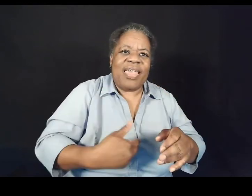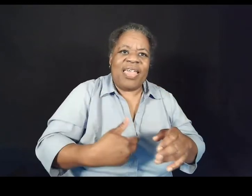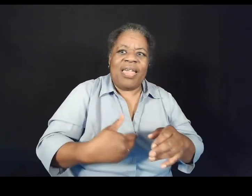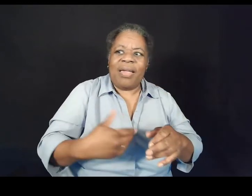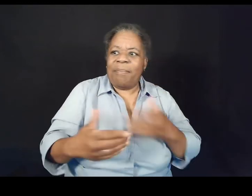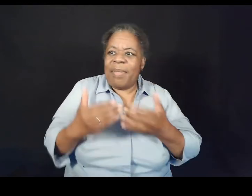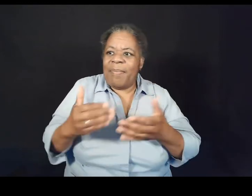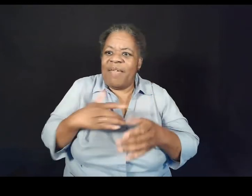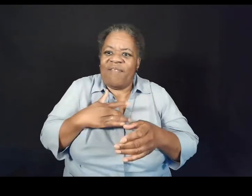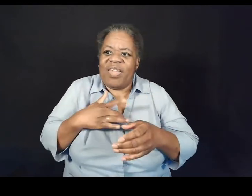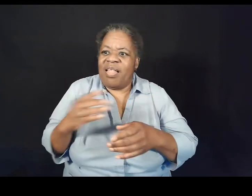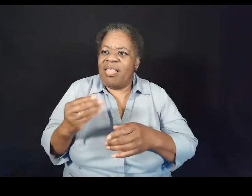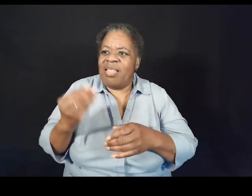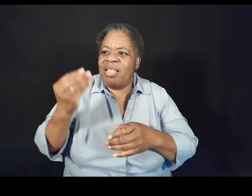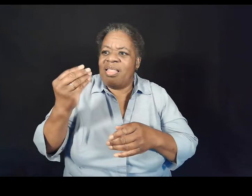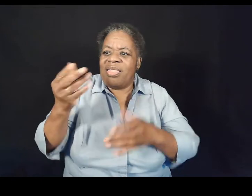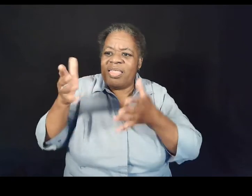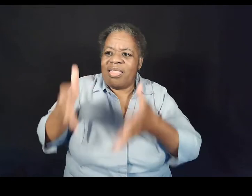or marginalized.